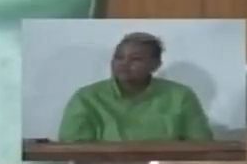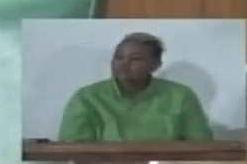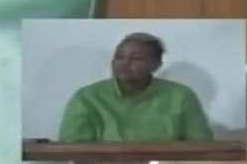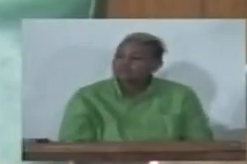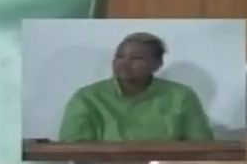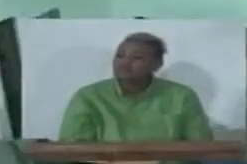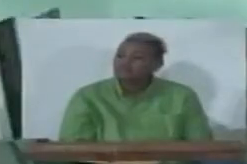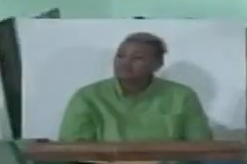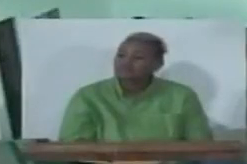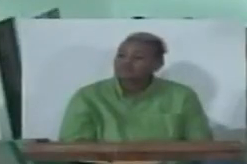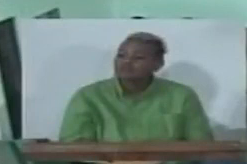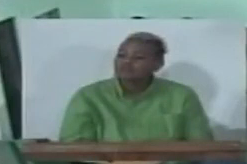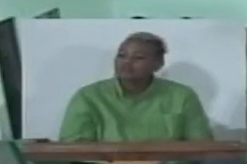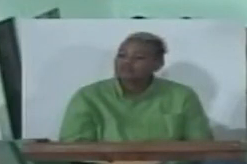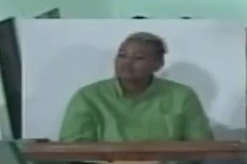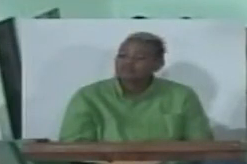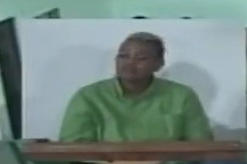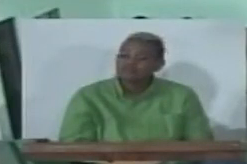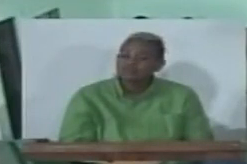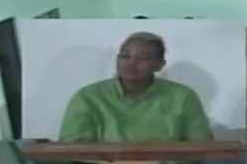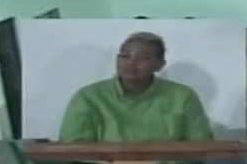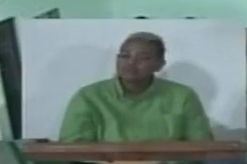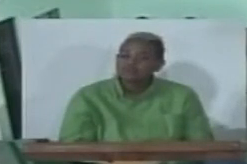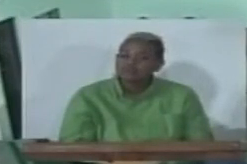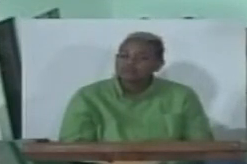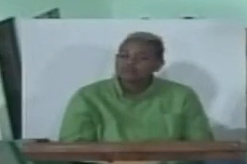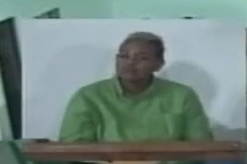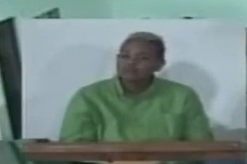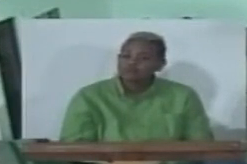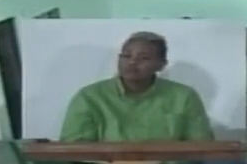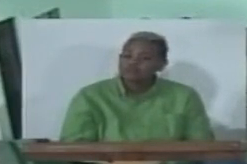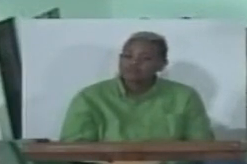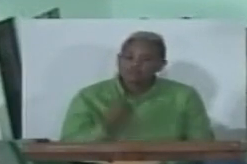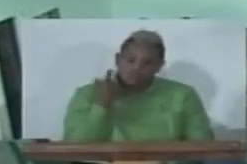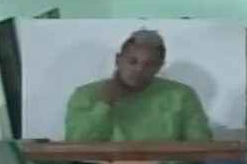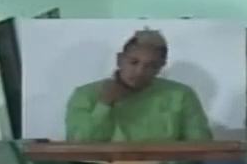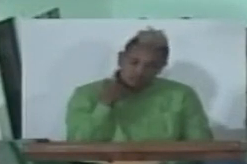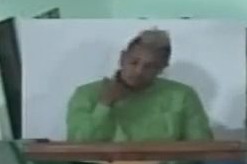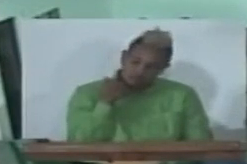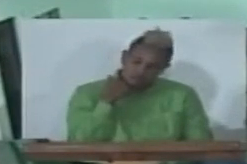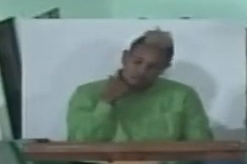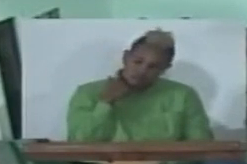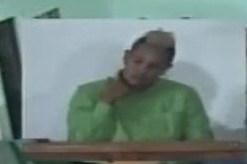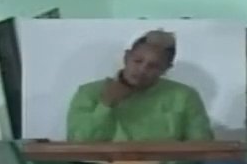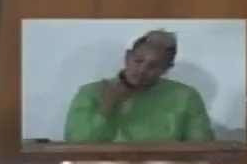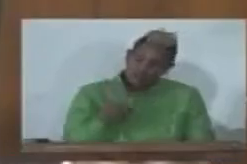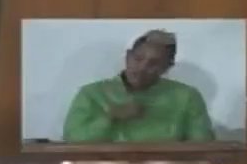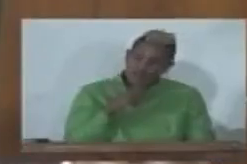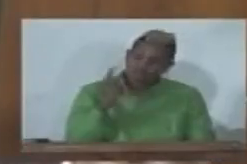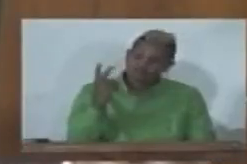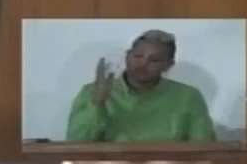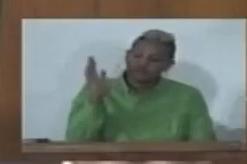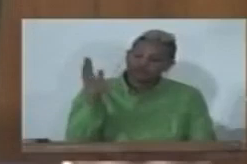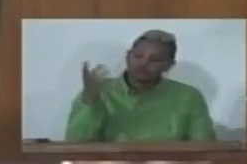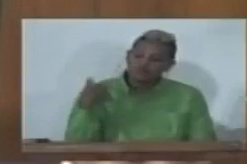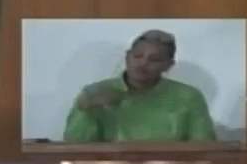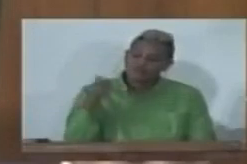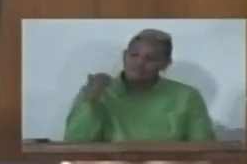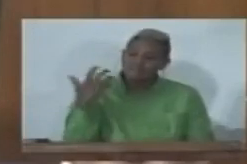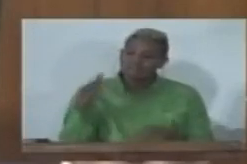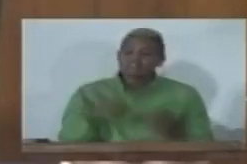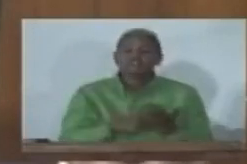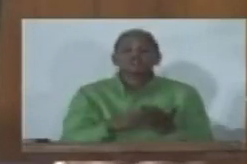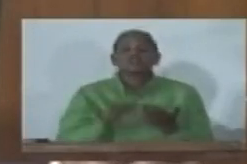It's an important motion. So, Mr. President, we'll have 2 speakers. We won't complete the deliberation on that